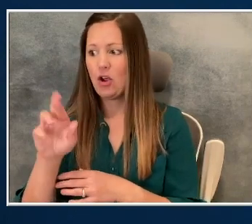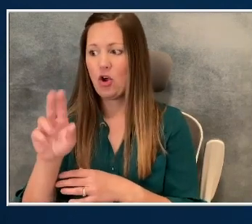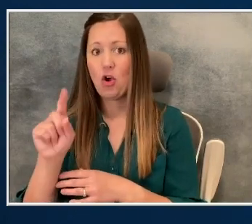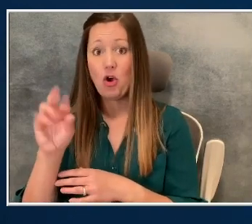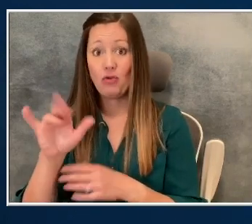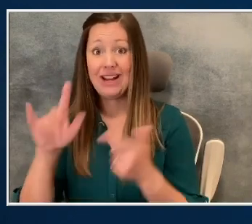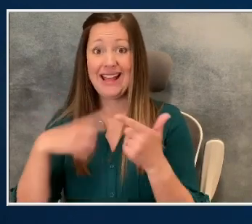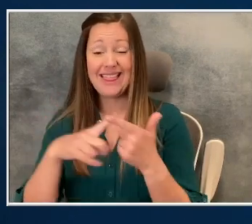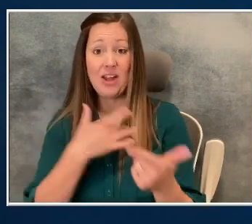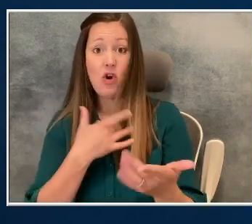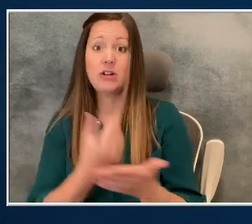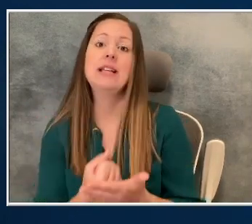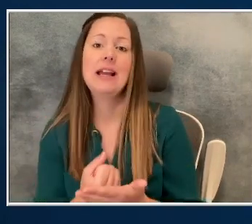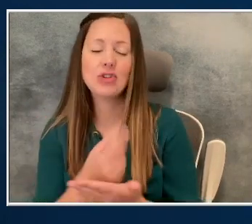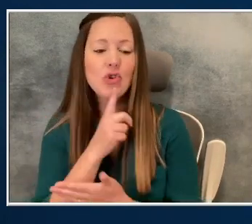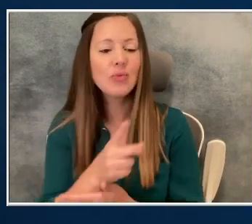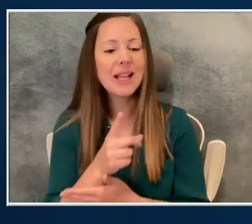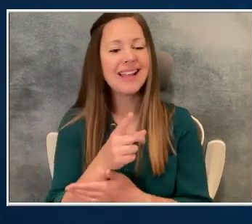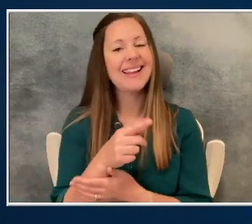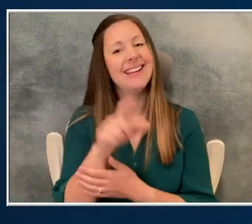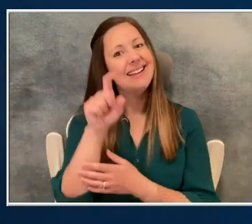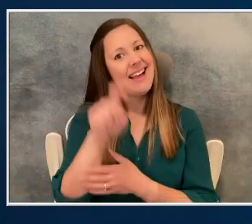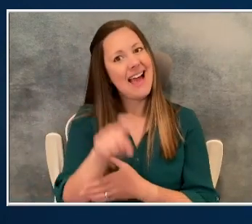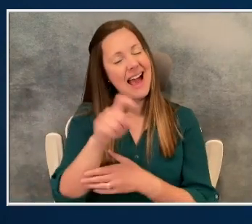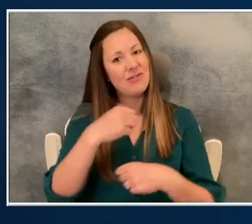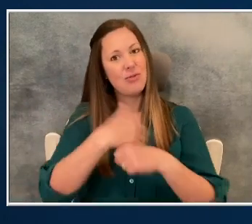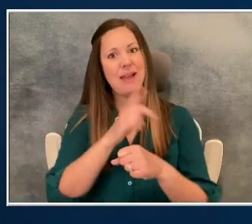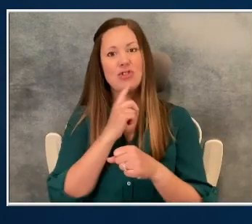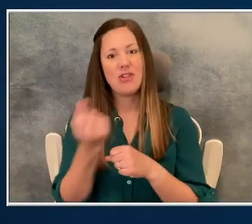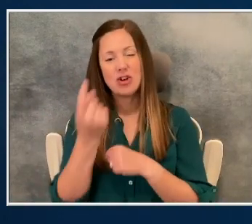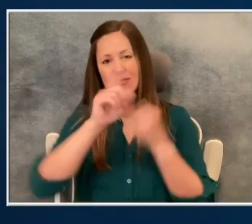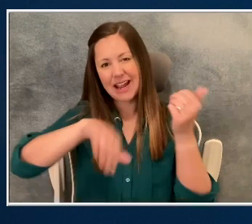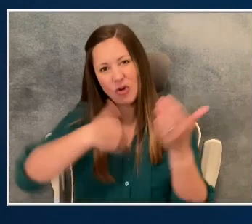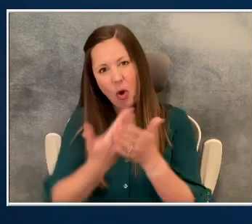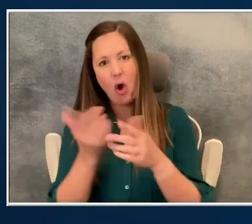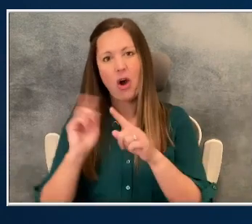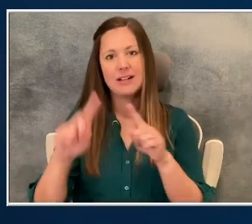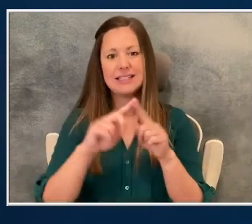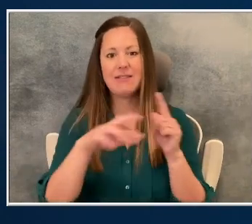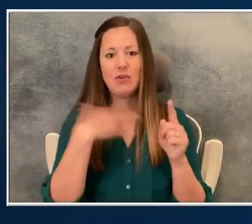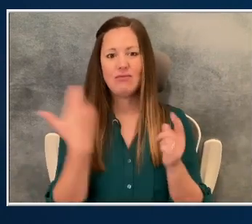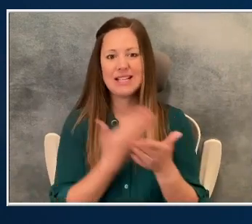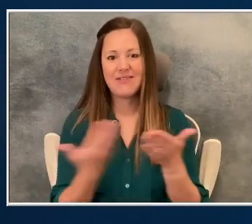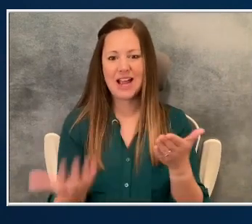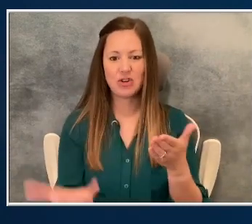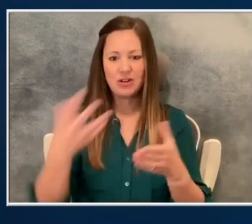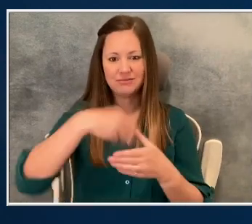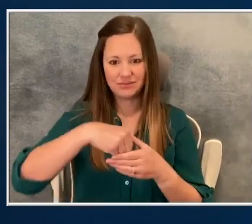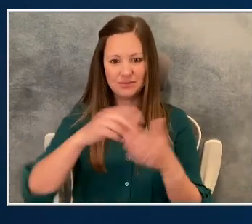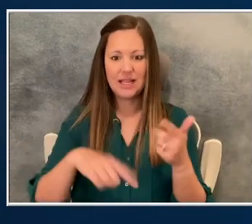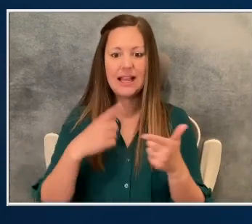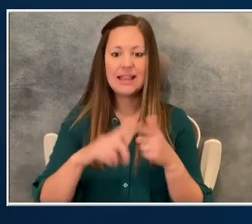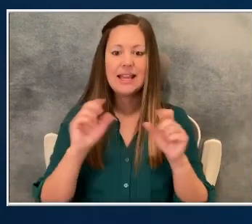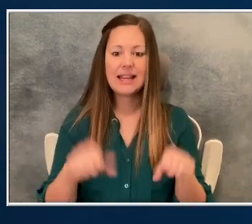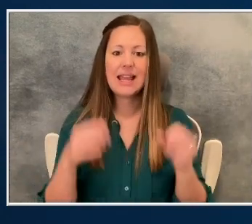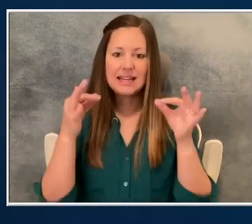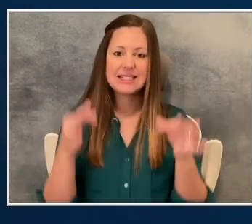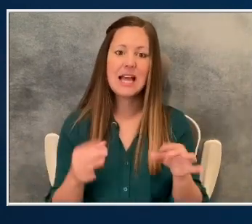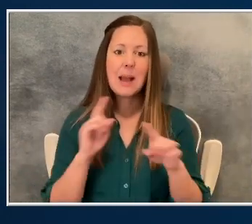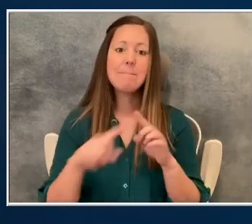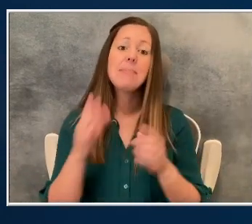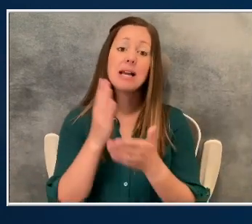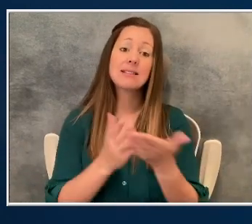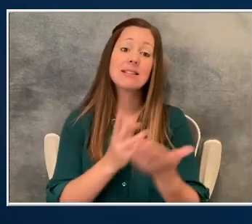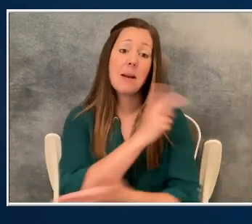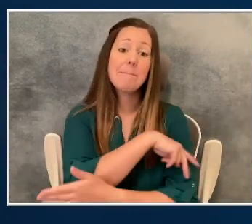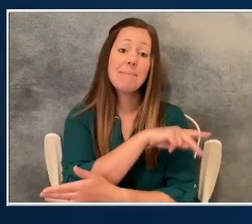have with somebody who really understands your entire physiology, all the risk factors, and then you can make a decision. But there are patients who have high cholesterol, and for those